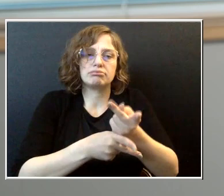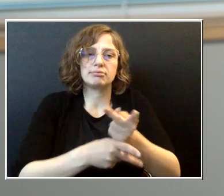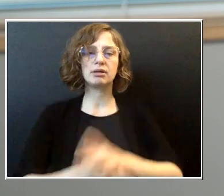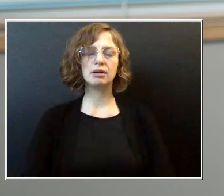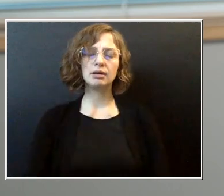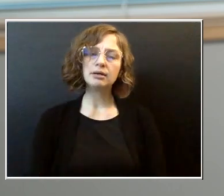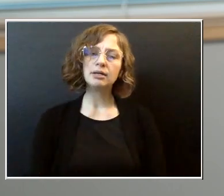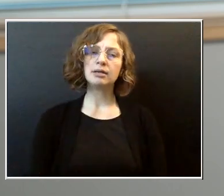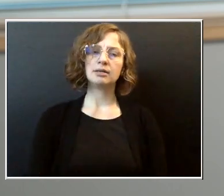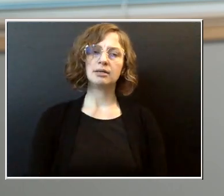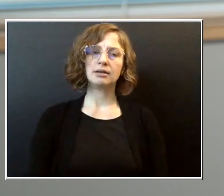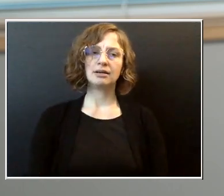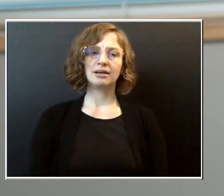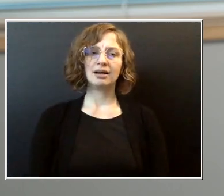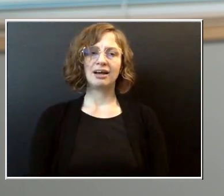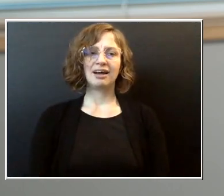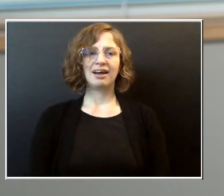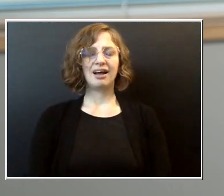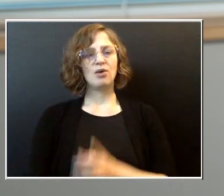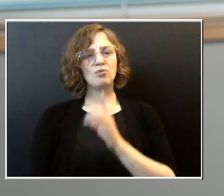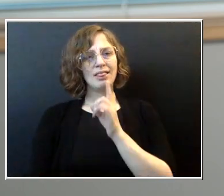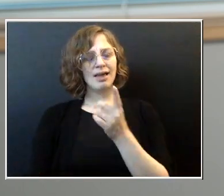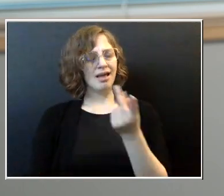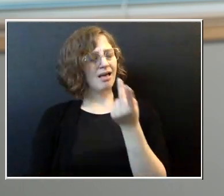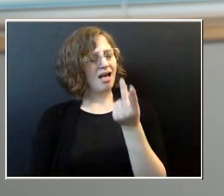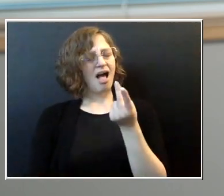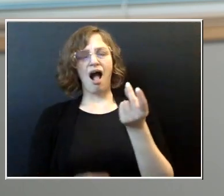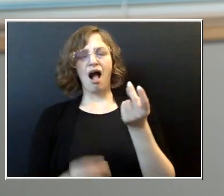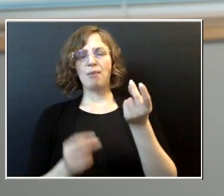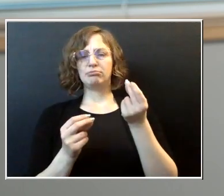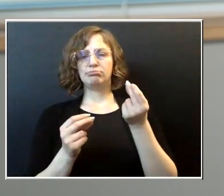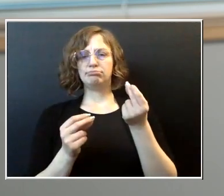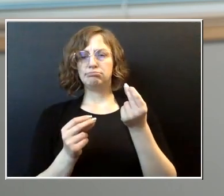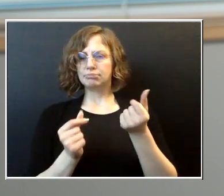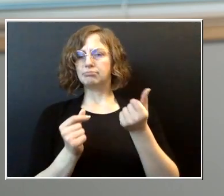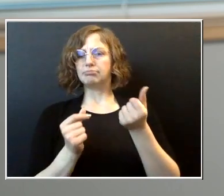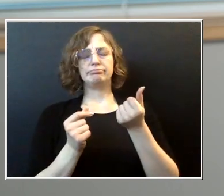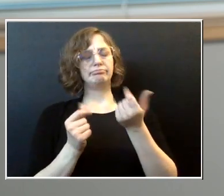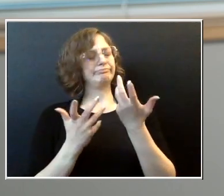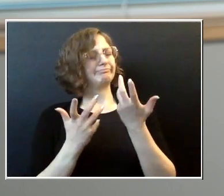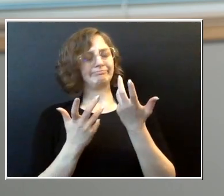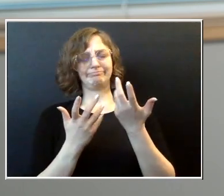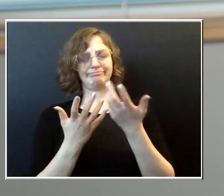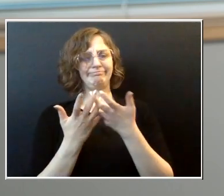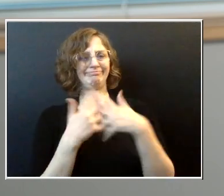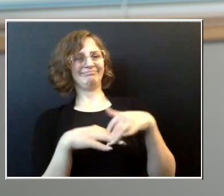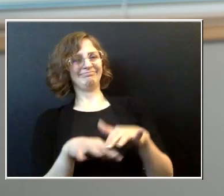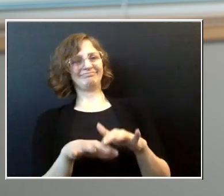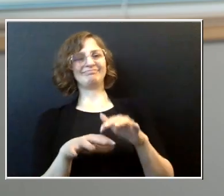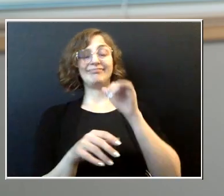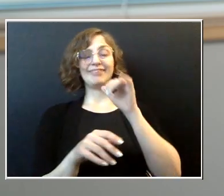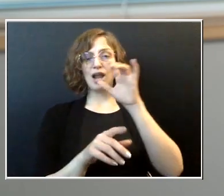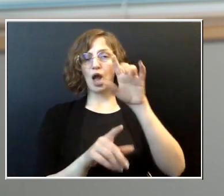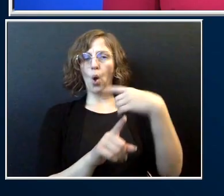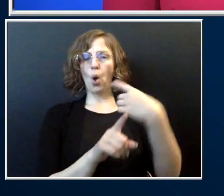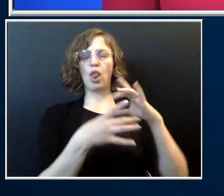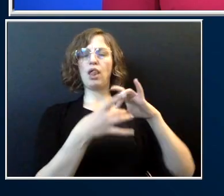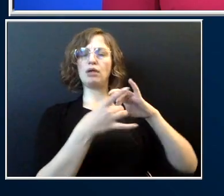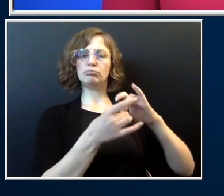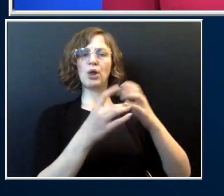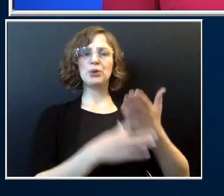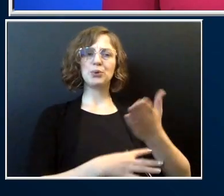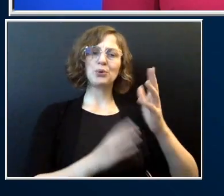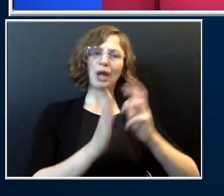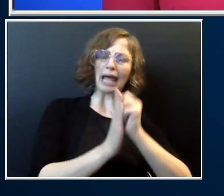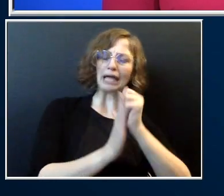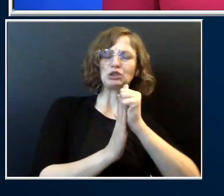we just clicked a lot on a personal level beyond cancer and medicine. So it was super fun